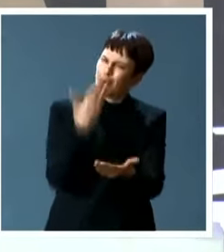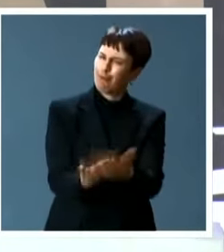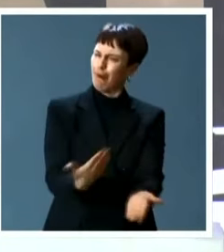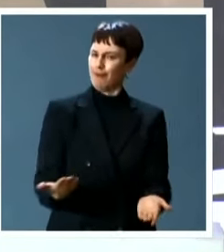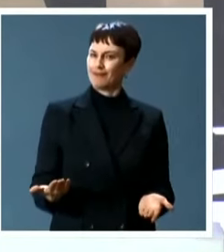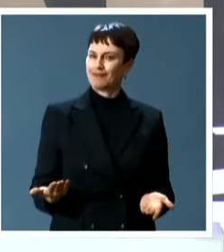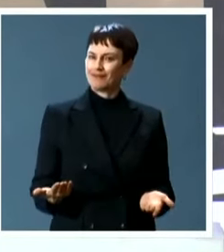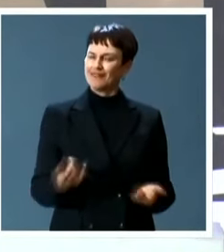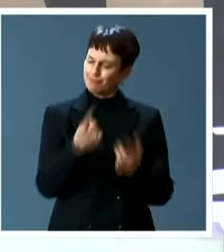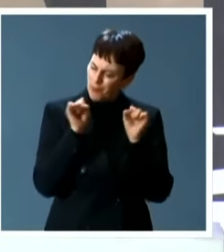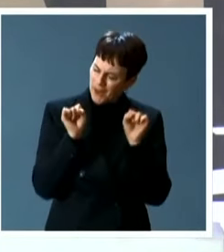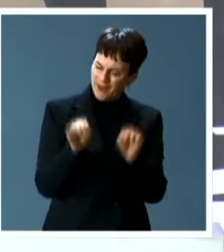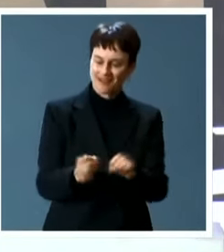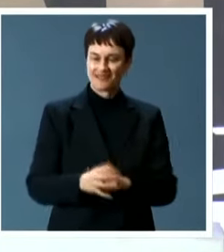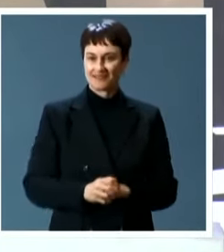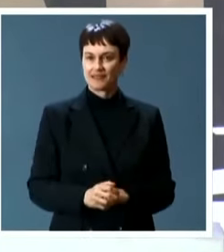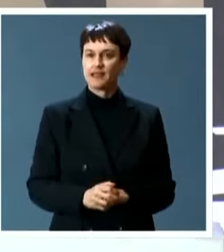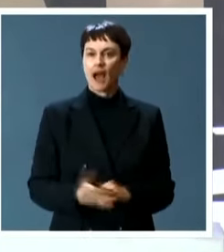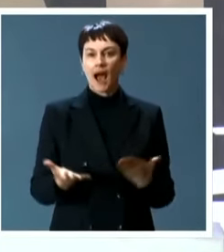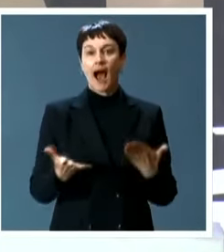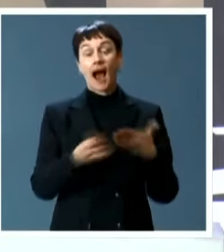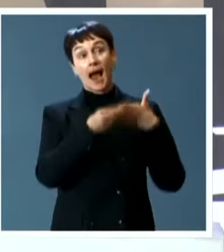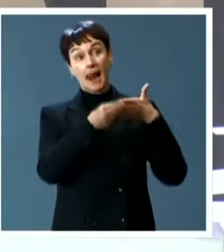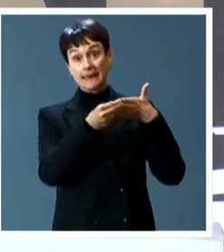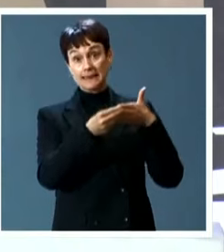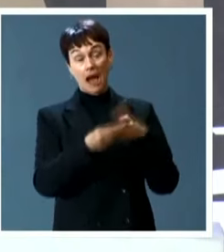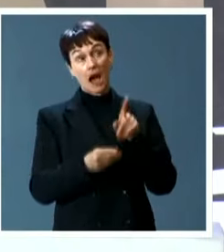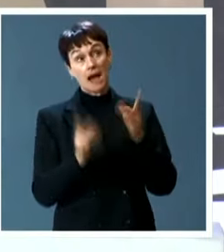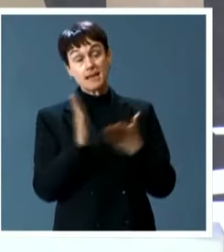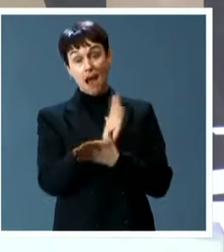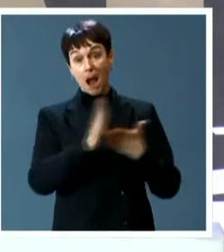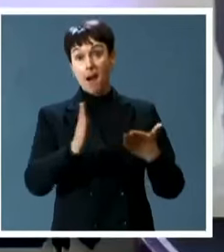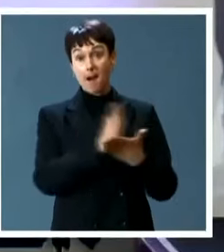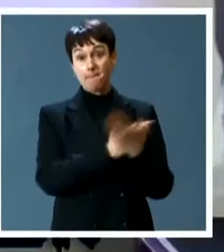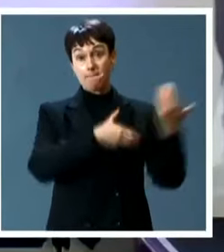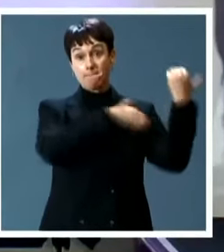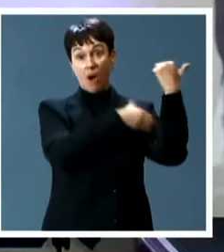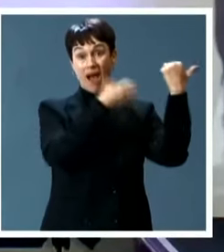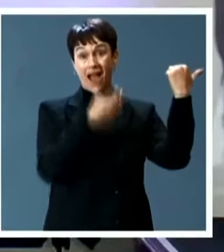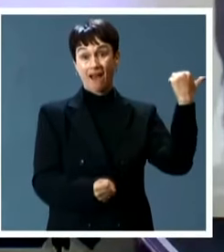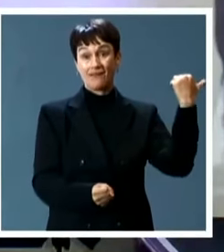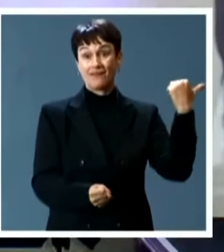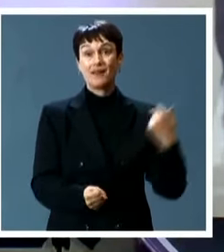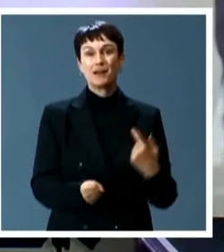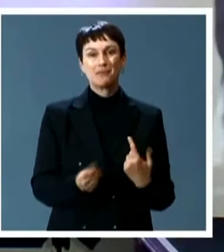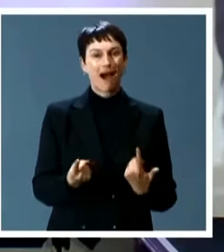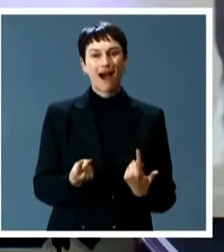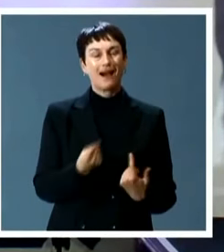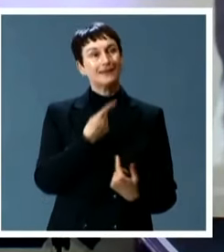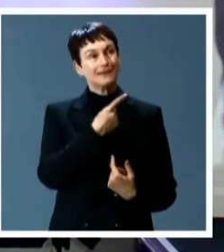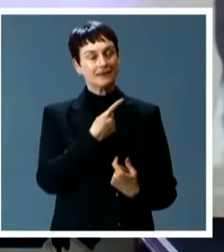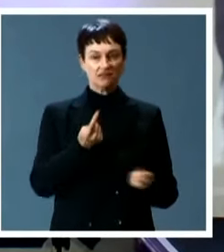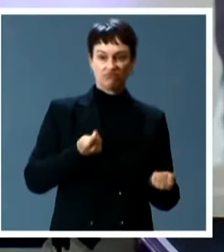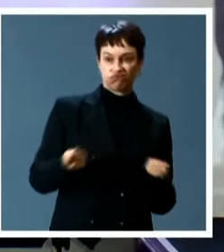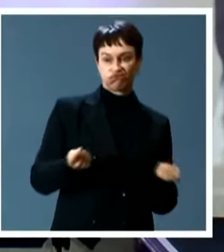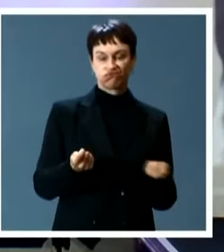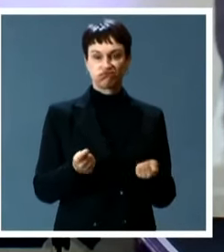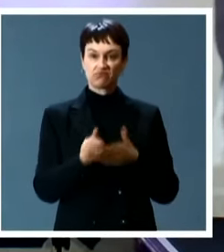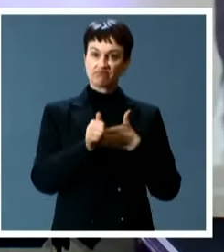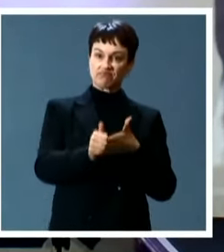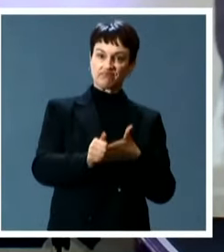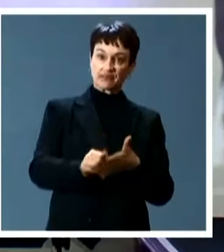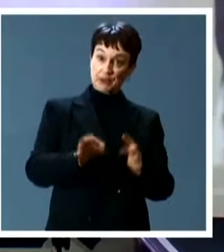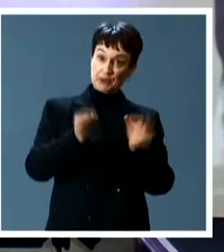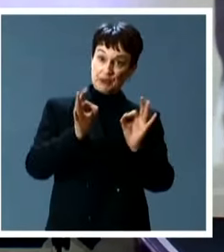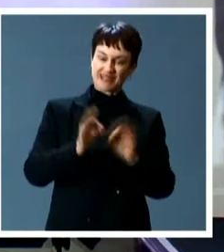power, as you said, but not much leadership. So we are hoping that that will change. If we are to